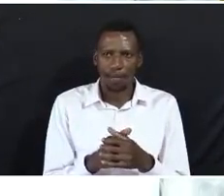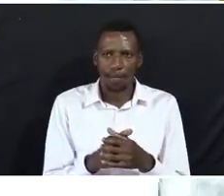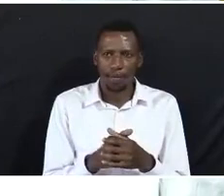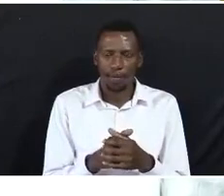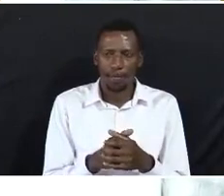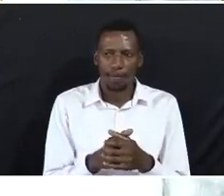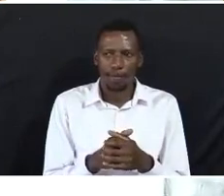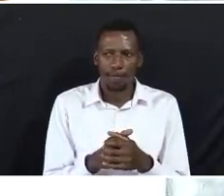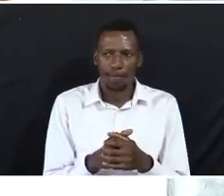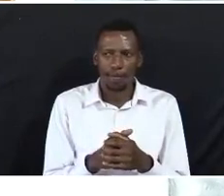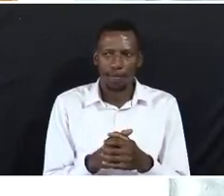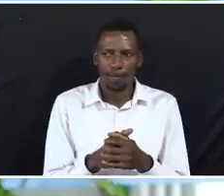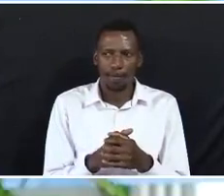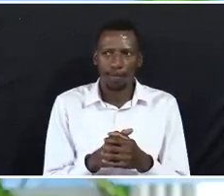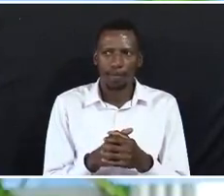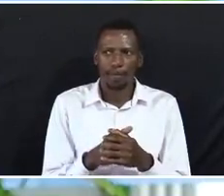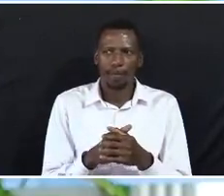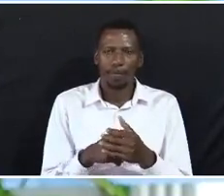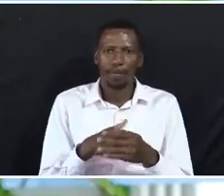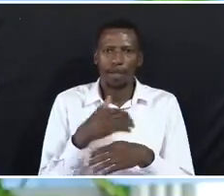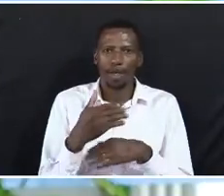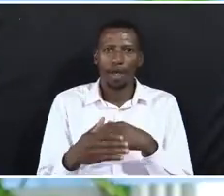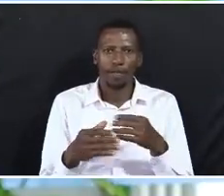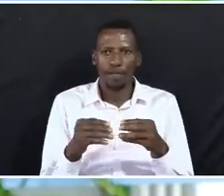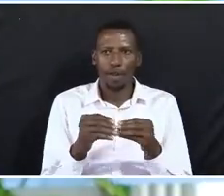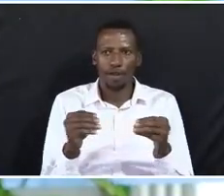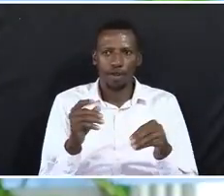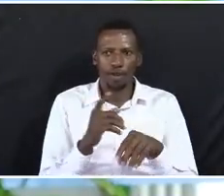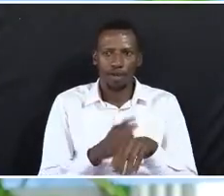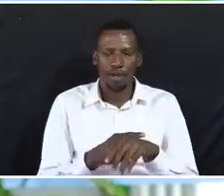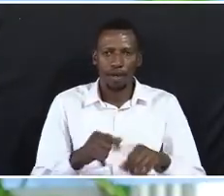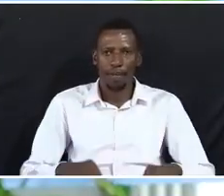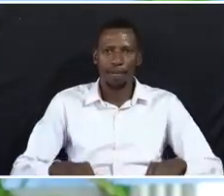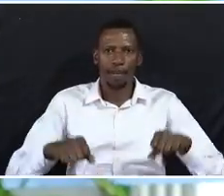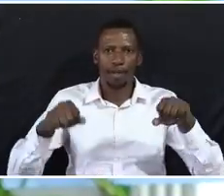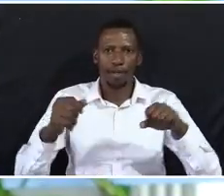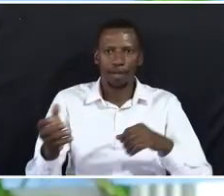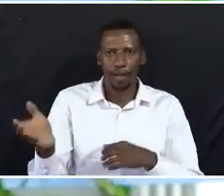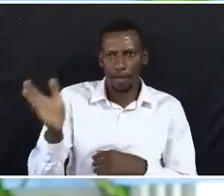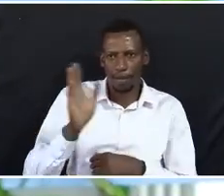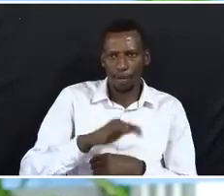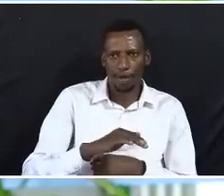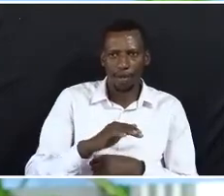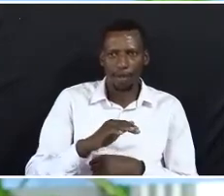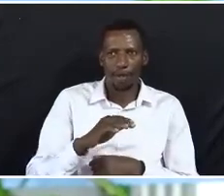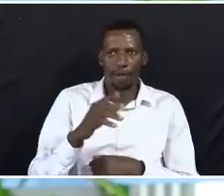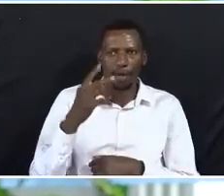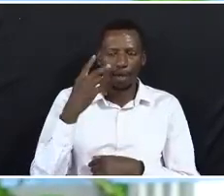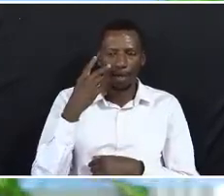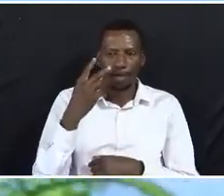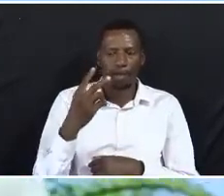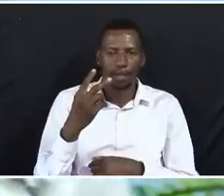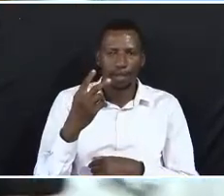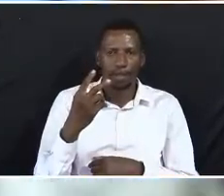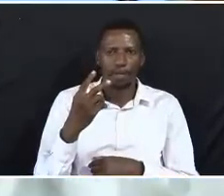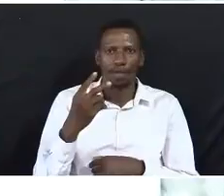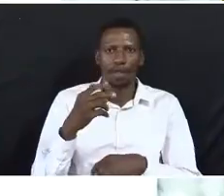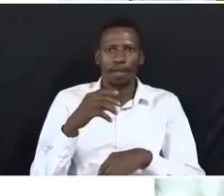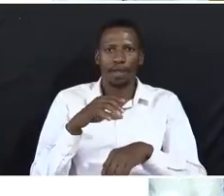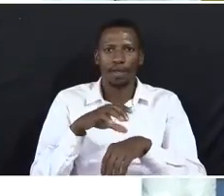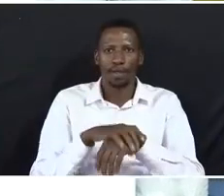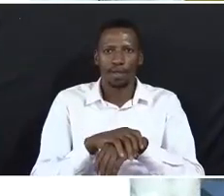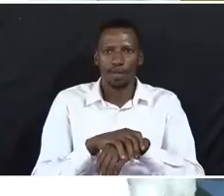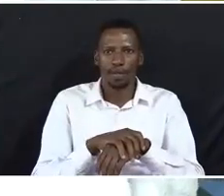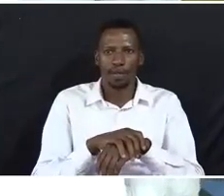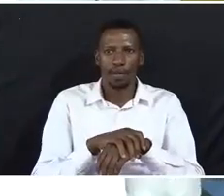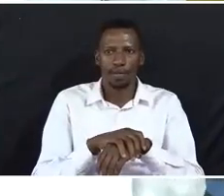his master's money. After a long time, the master returned and settled accounts with them. That is 5 bags of gold came